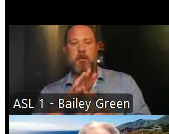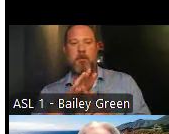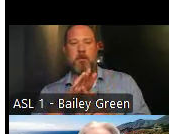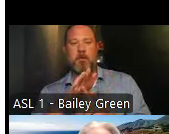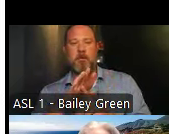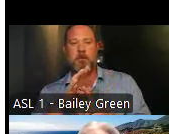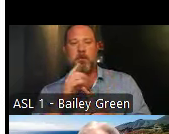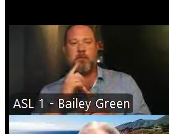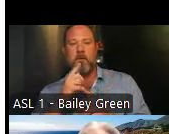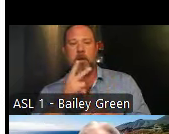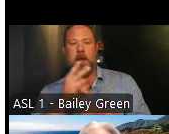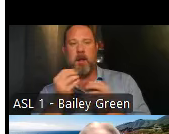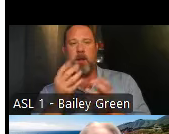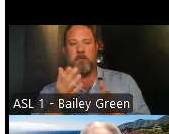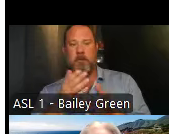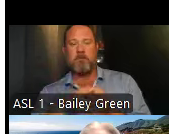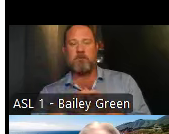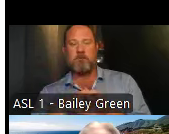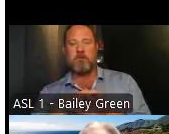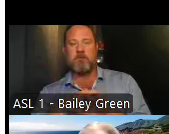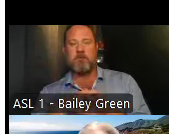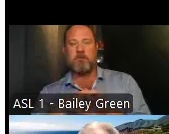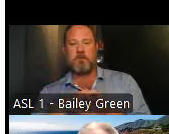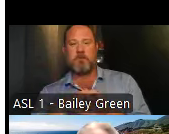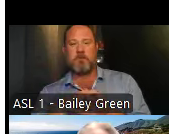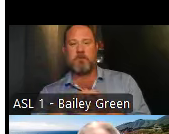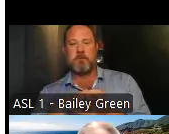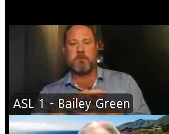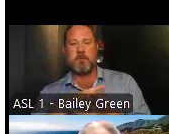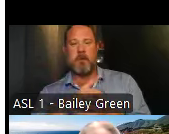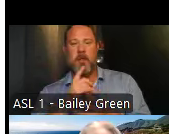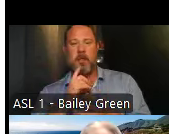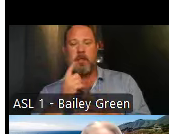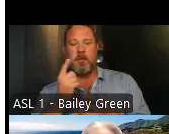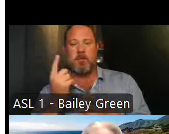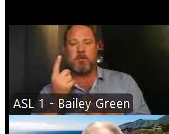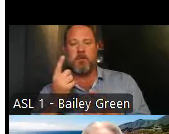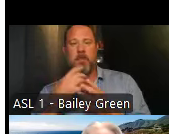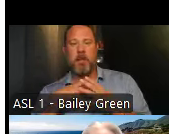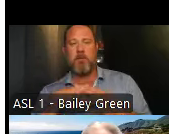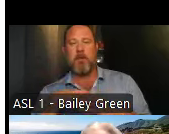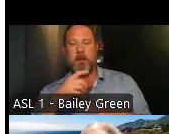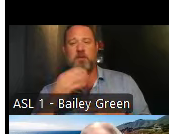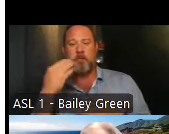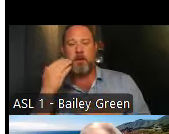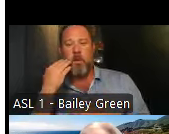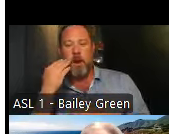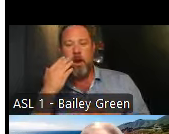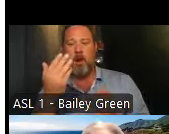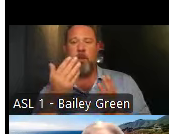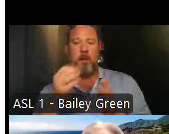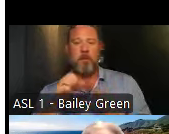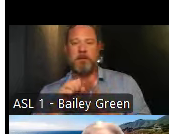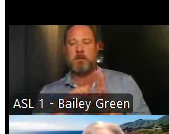be on caregivers, because I think that's something that this committee should be aware of, because there may be